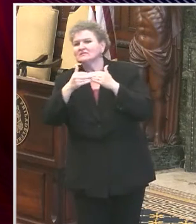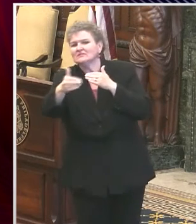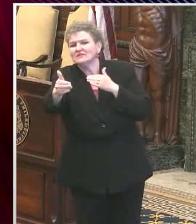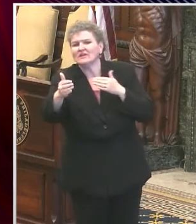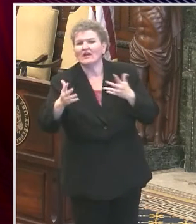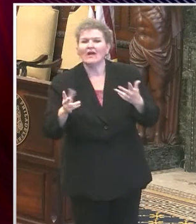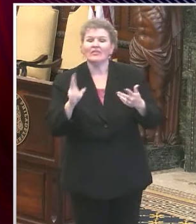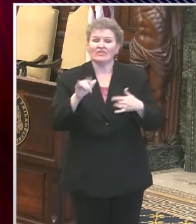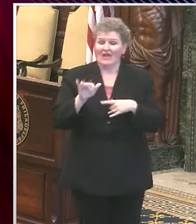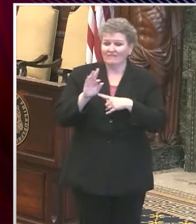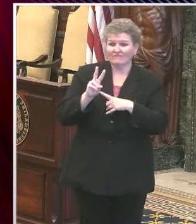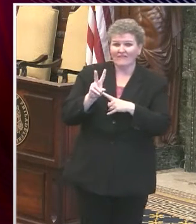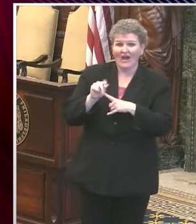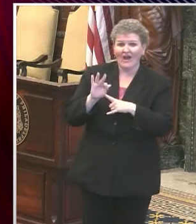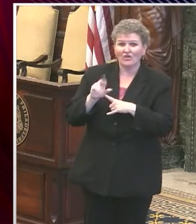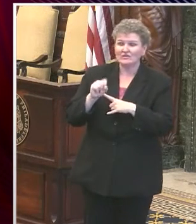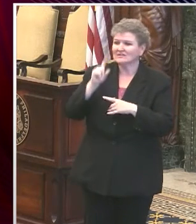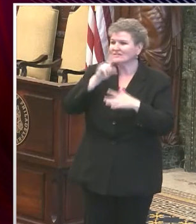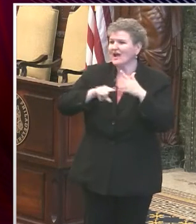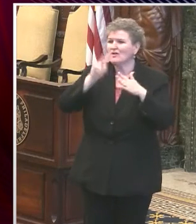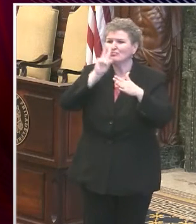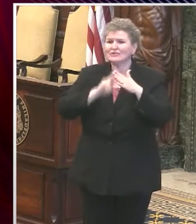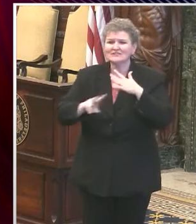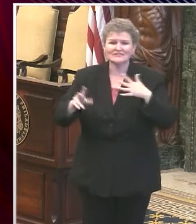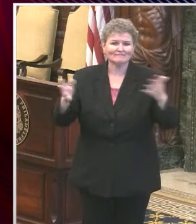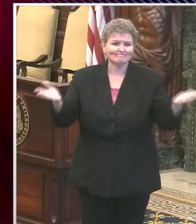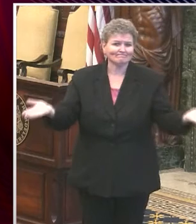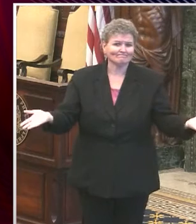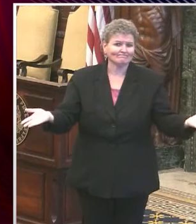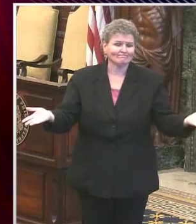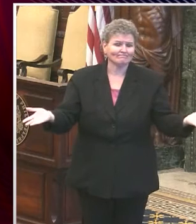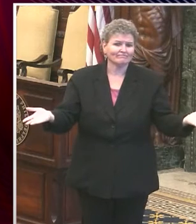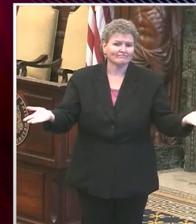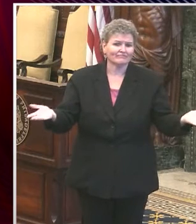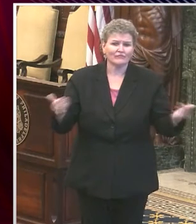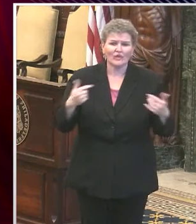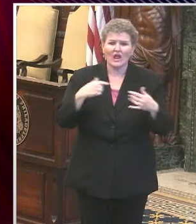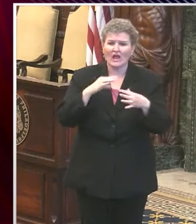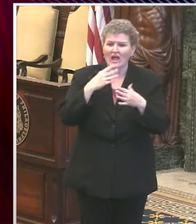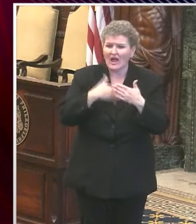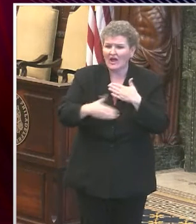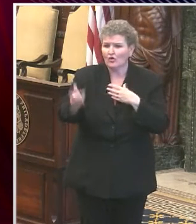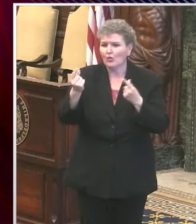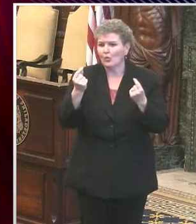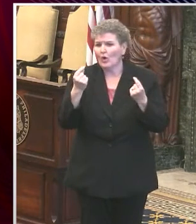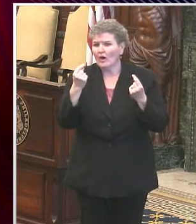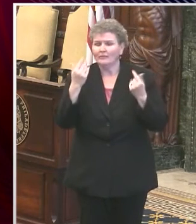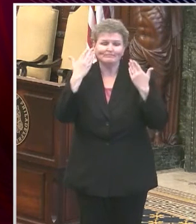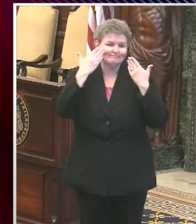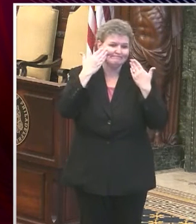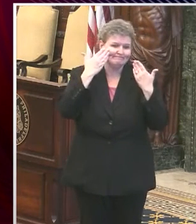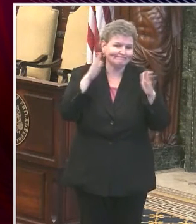predict. I can't say for sure what's going to happen from here, whether we're going to have, when the weather gets